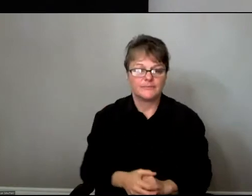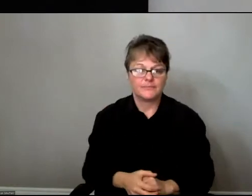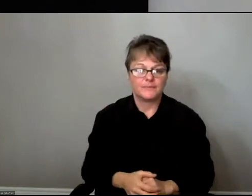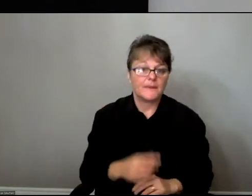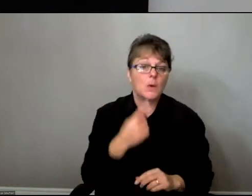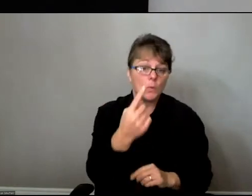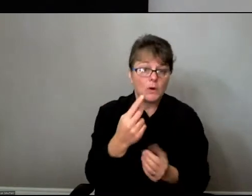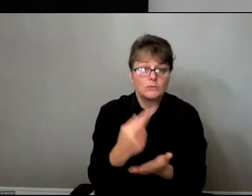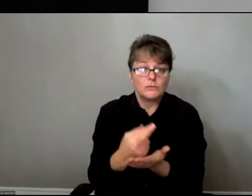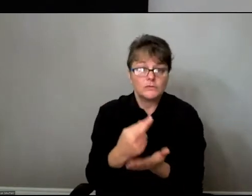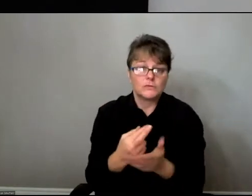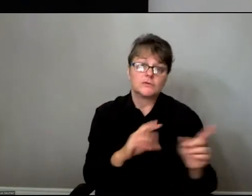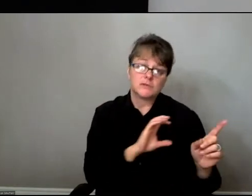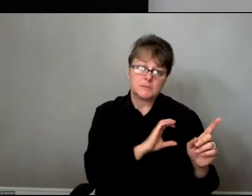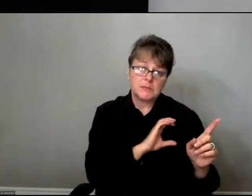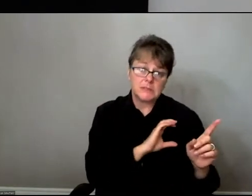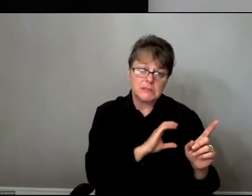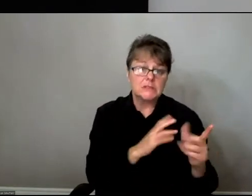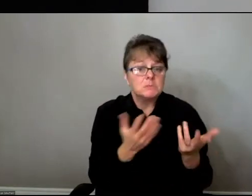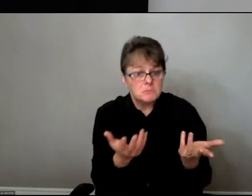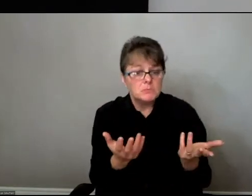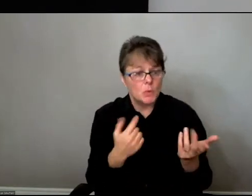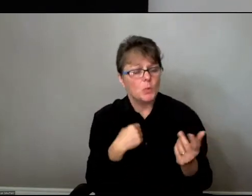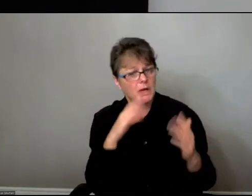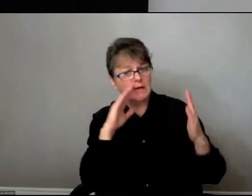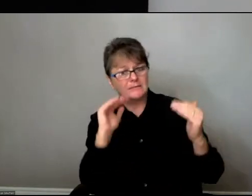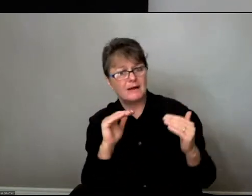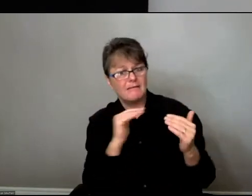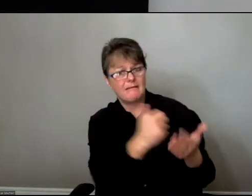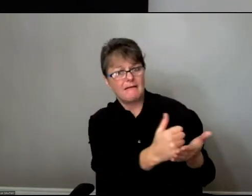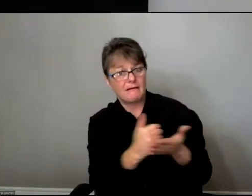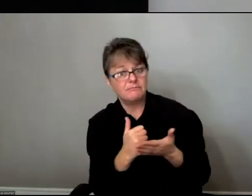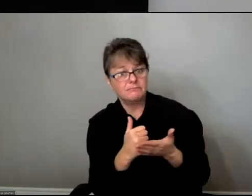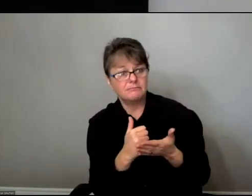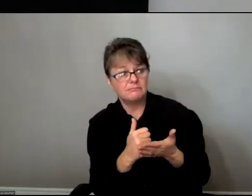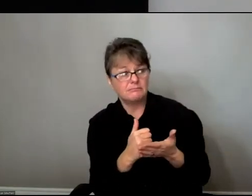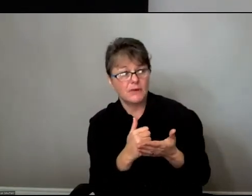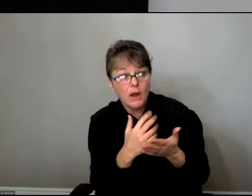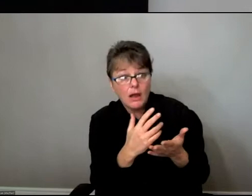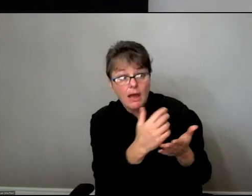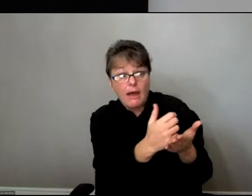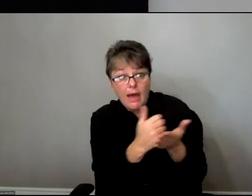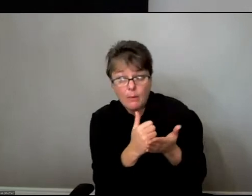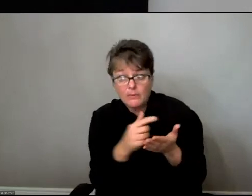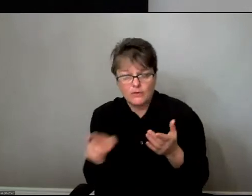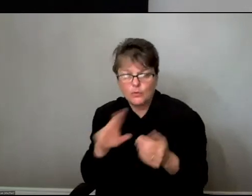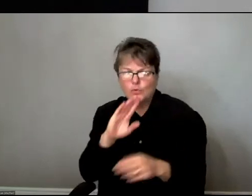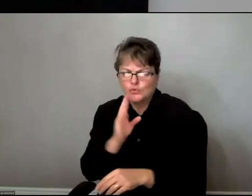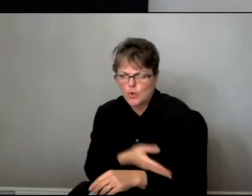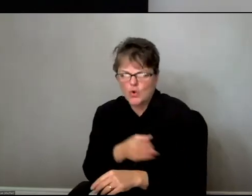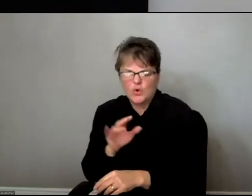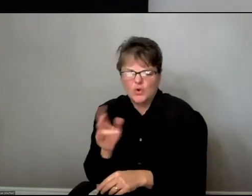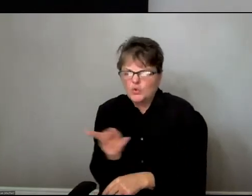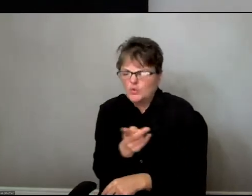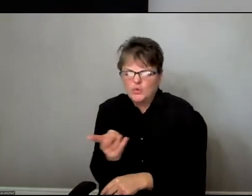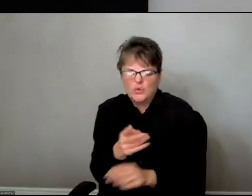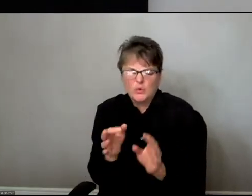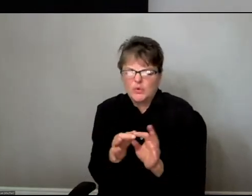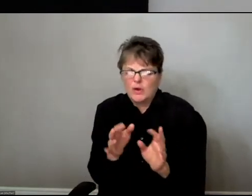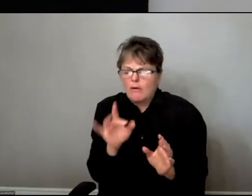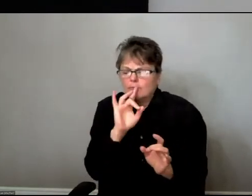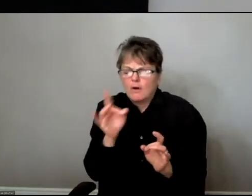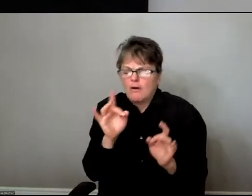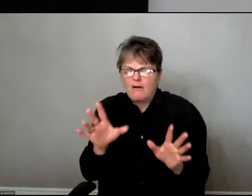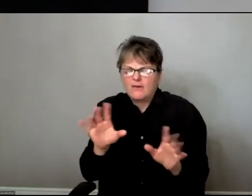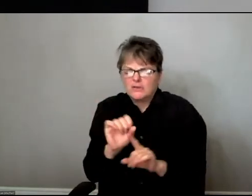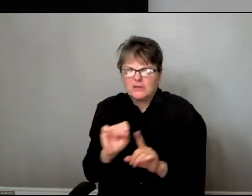resource where we expected help to get our daughter out of a serious situation, where